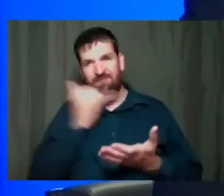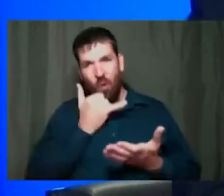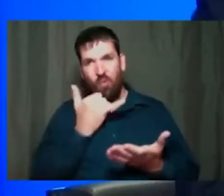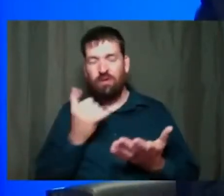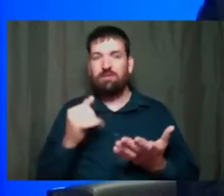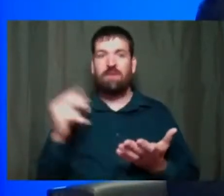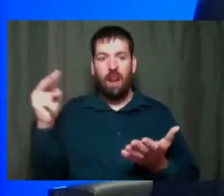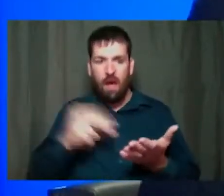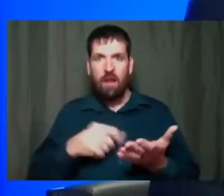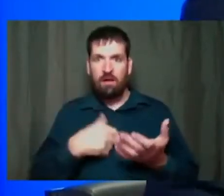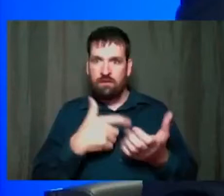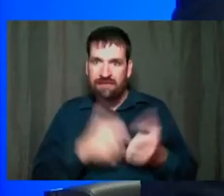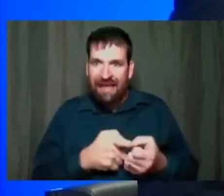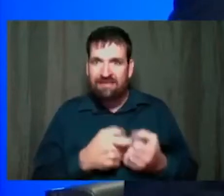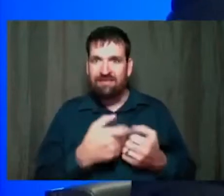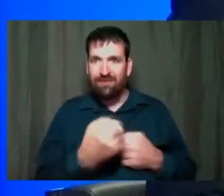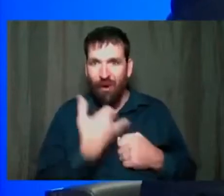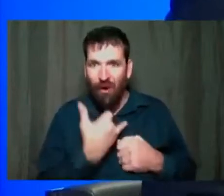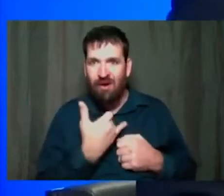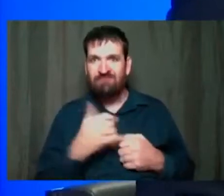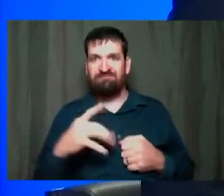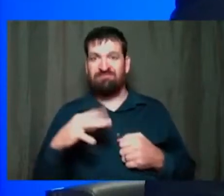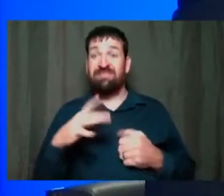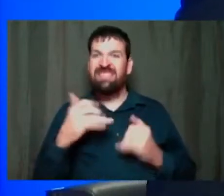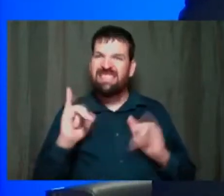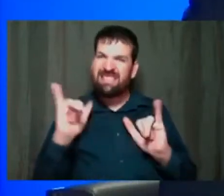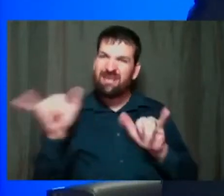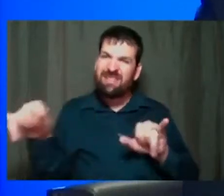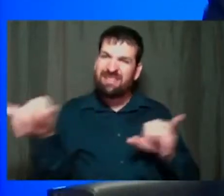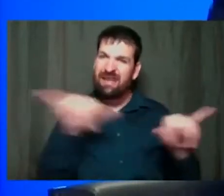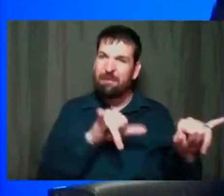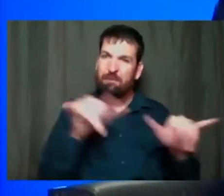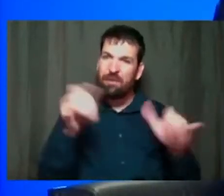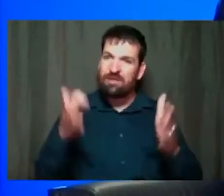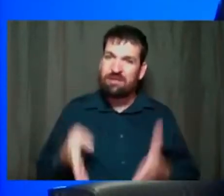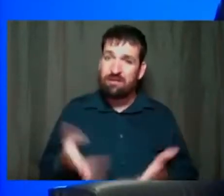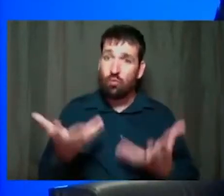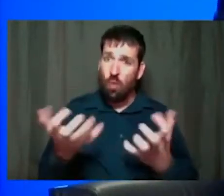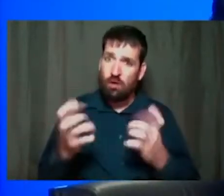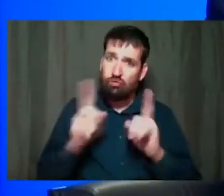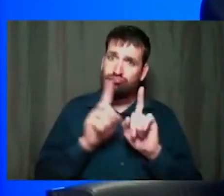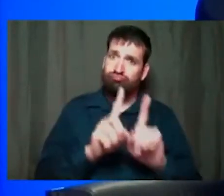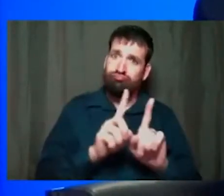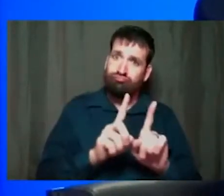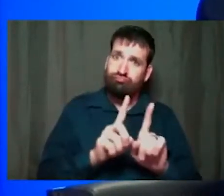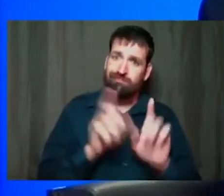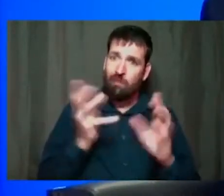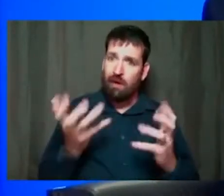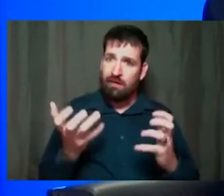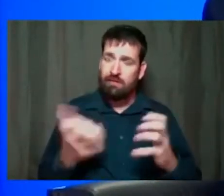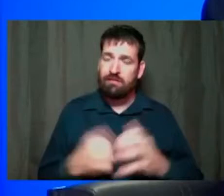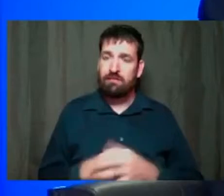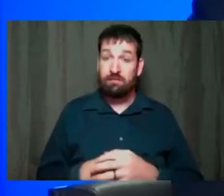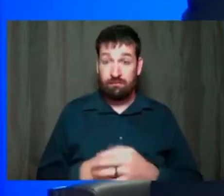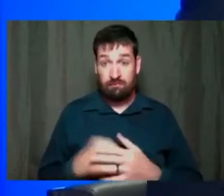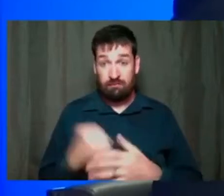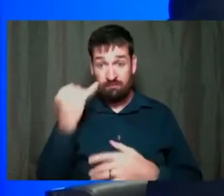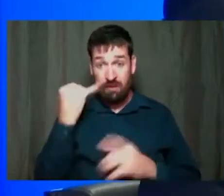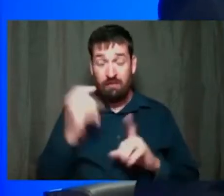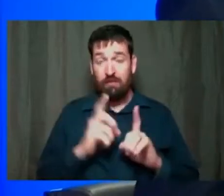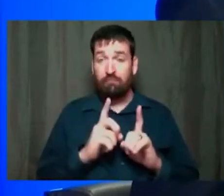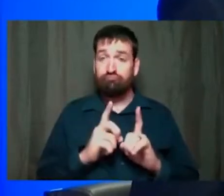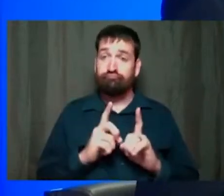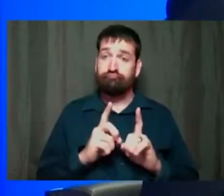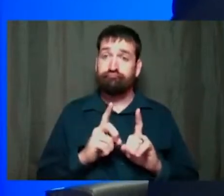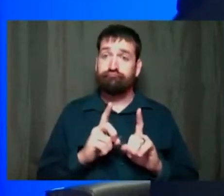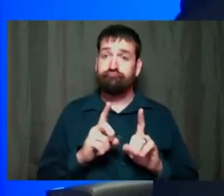gosh. They're still that person. They're still the person that you want to be with. And if you guys have drifted apart because of a